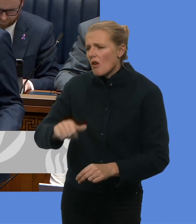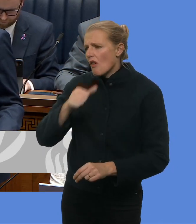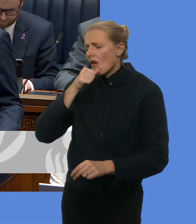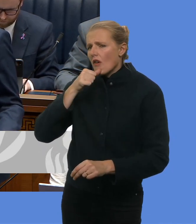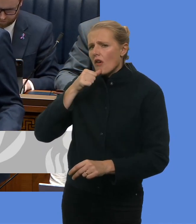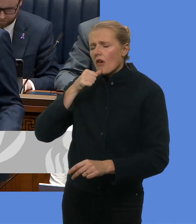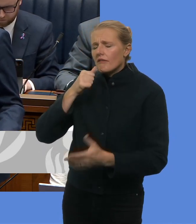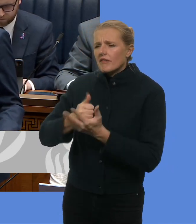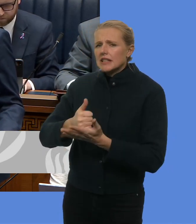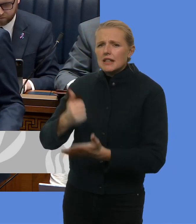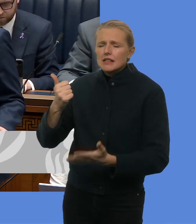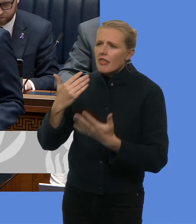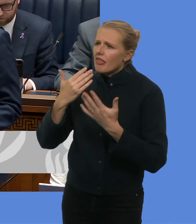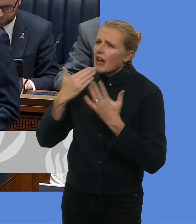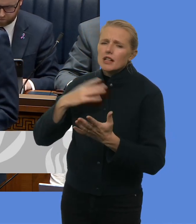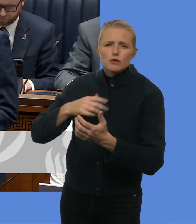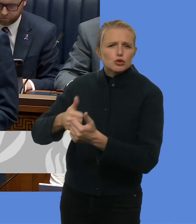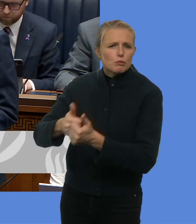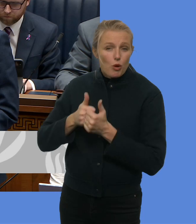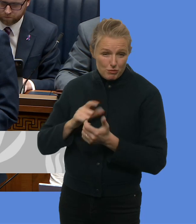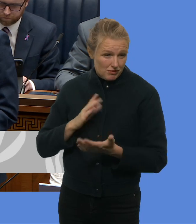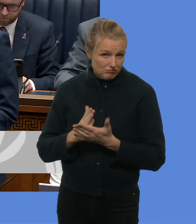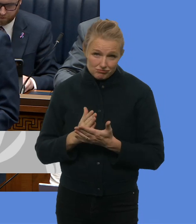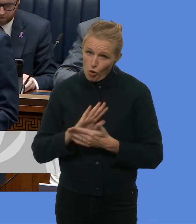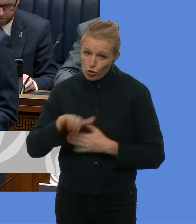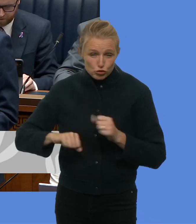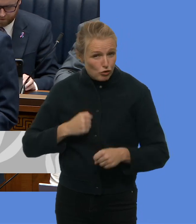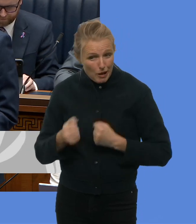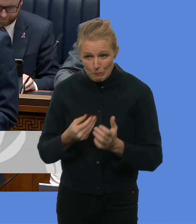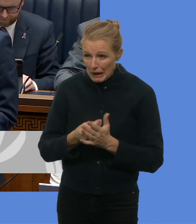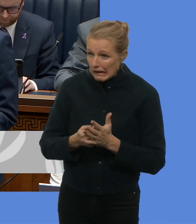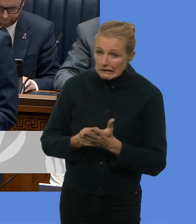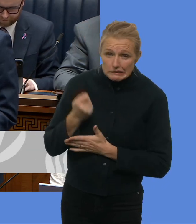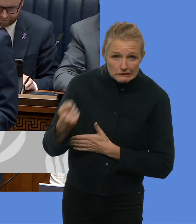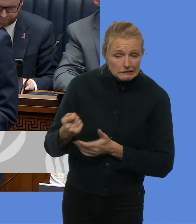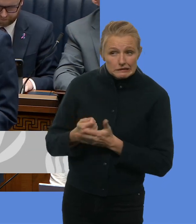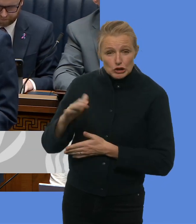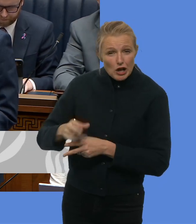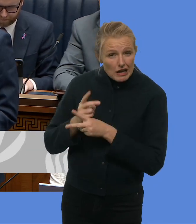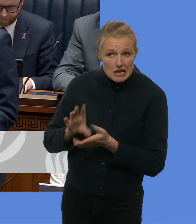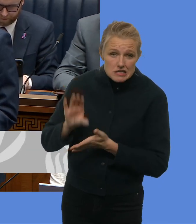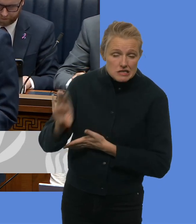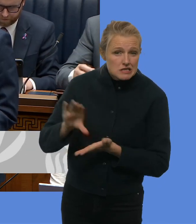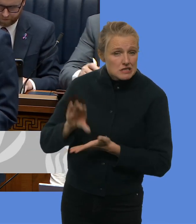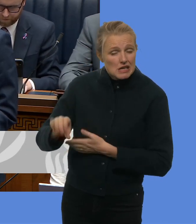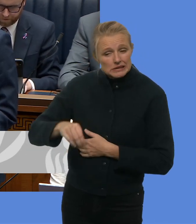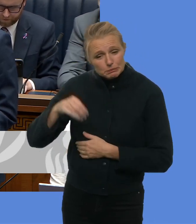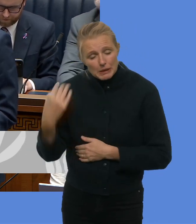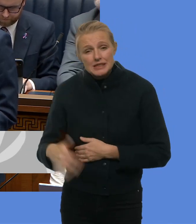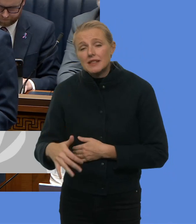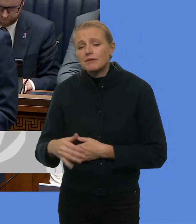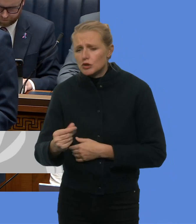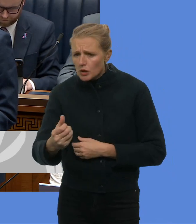the support because they are finding it difficult. And I've also had feedback that has indicated for some of